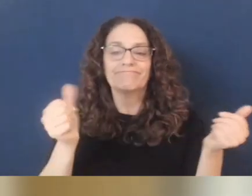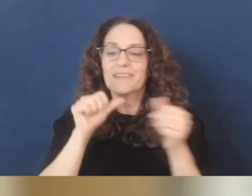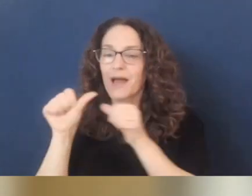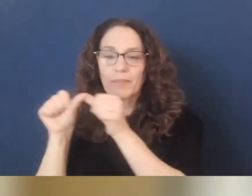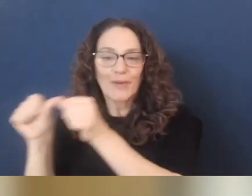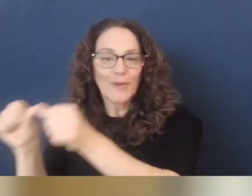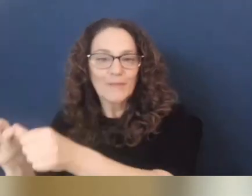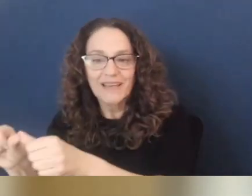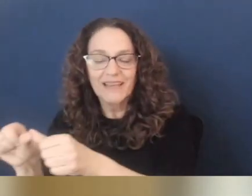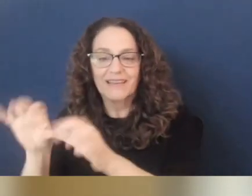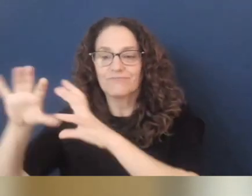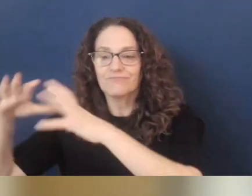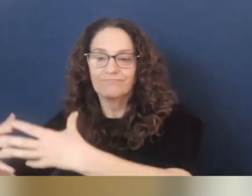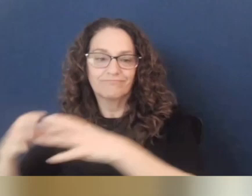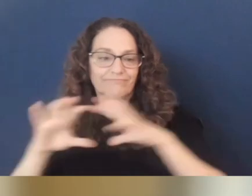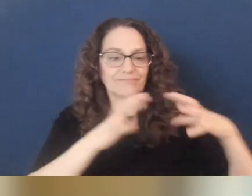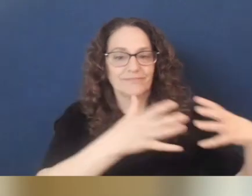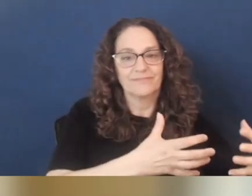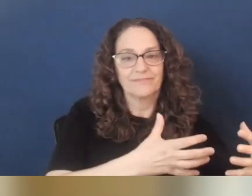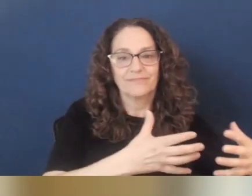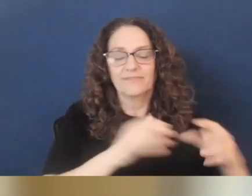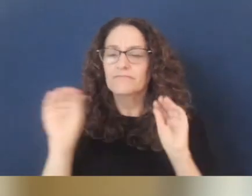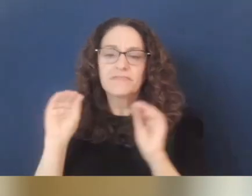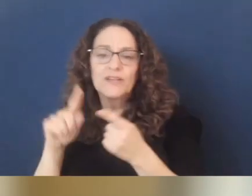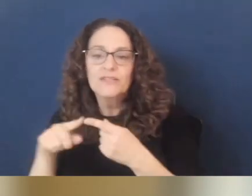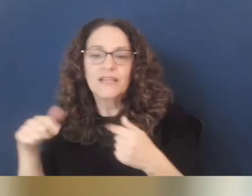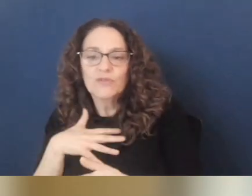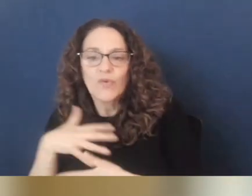There's nothing to fear from those wholesome thoughts.